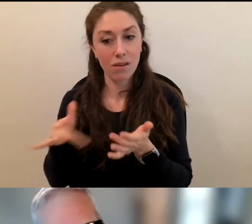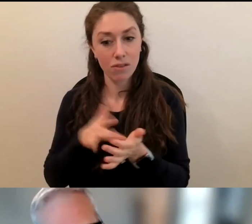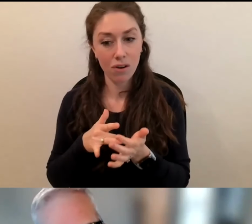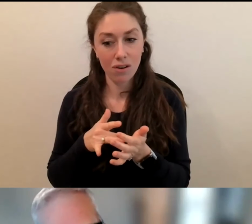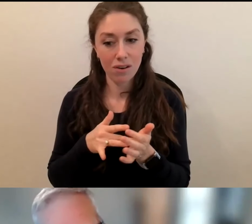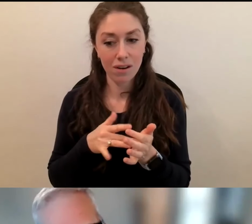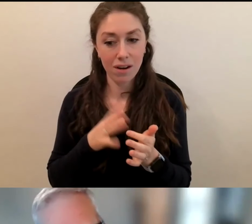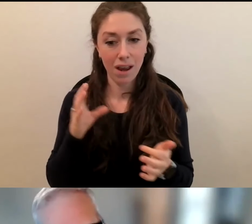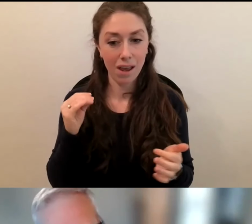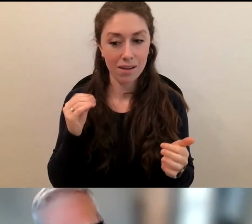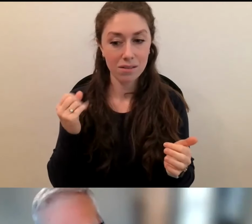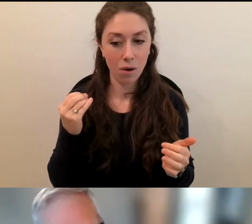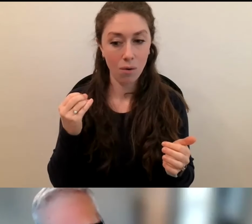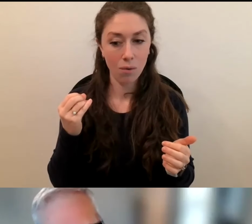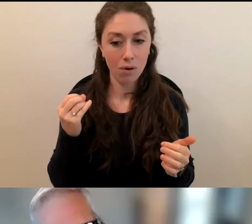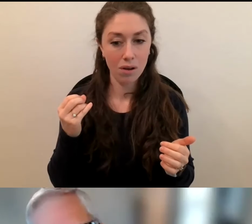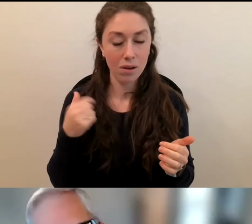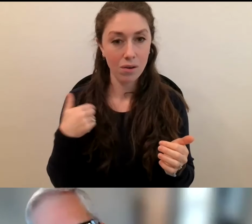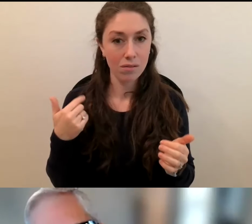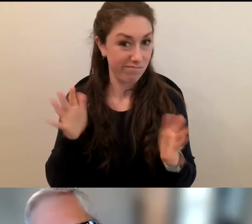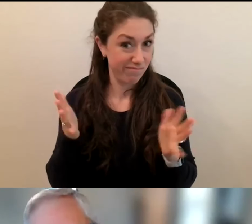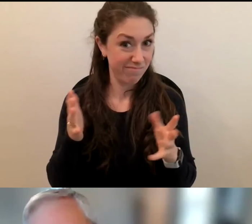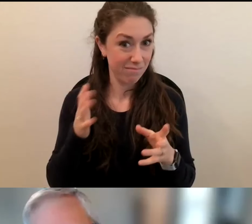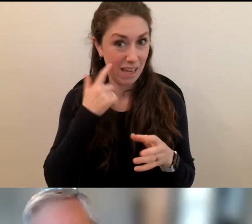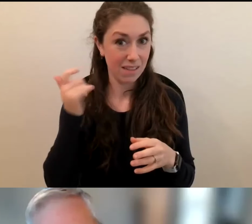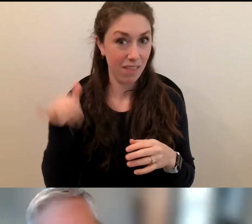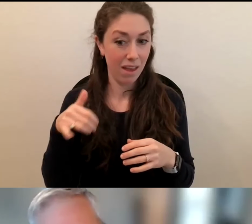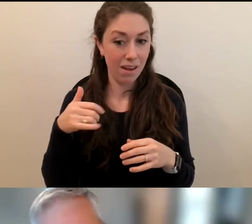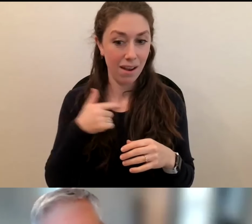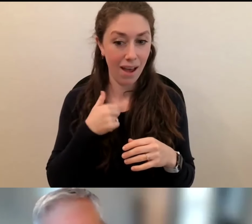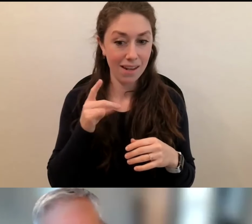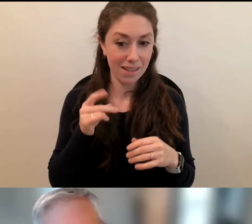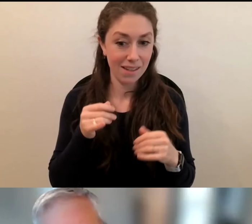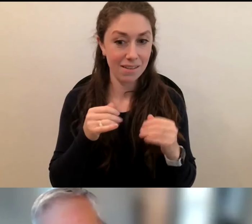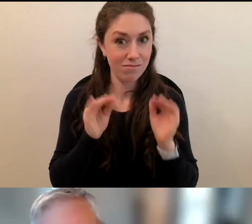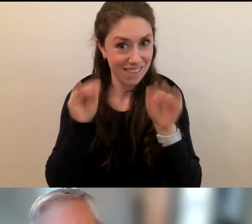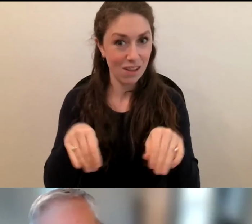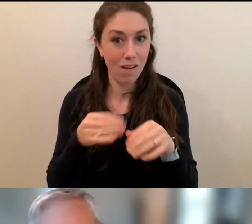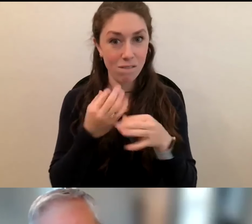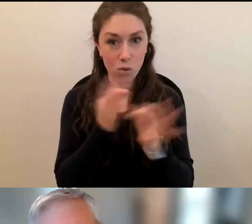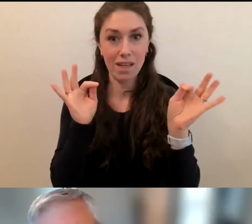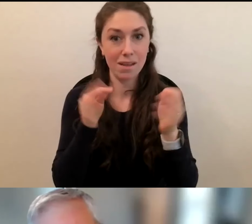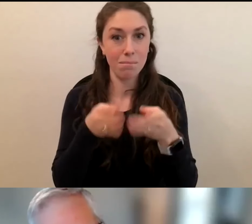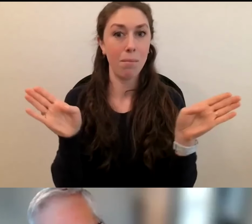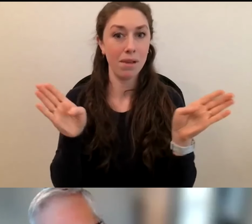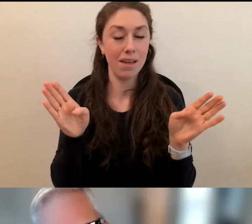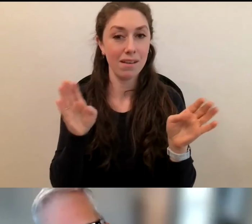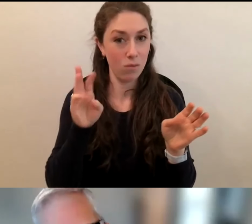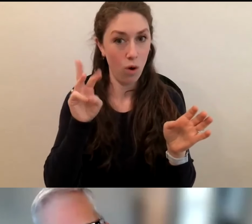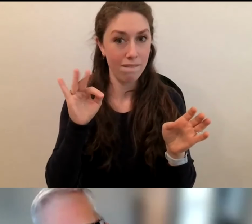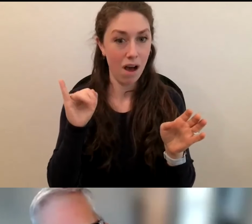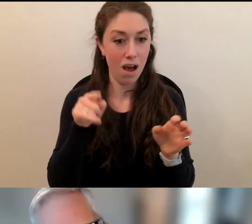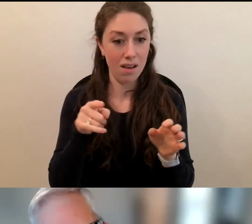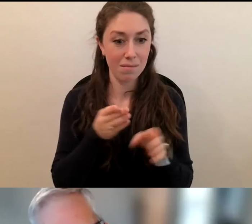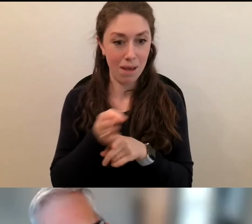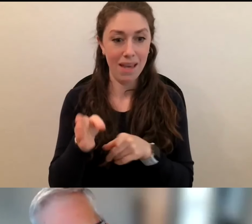so as part of that, I wound up putting in free public Wi-Fi in the main branch of the library and